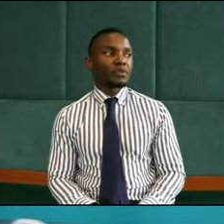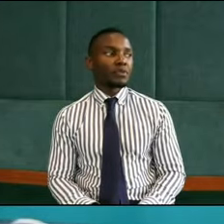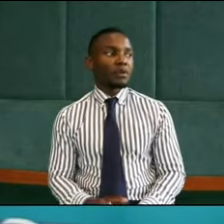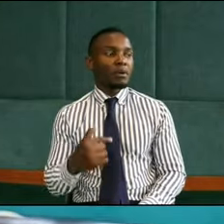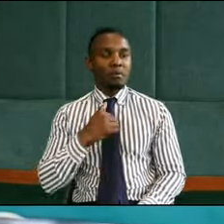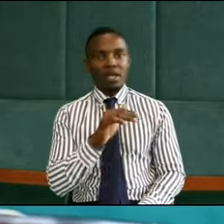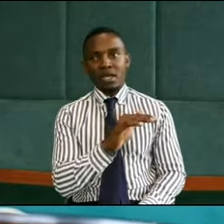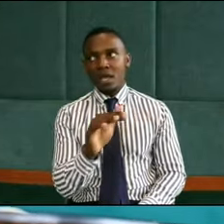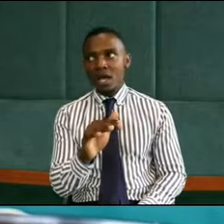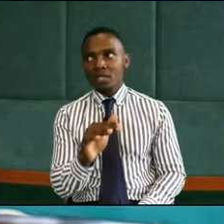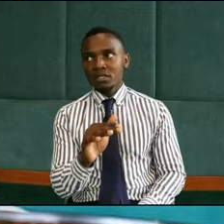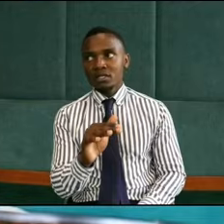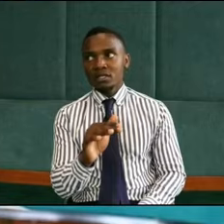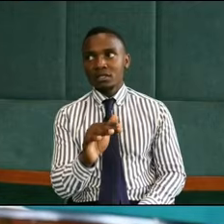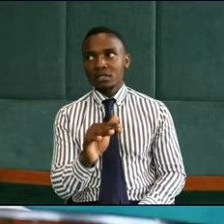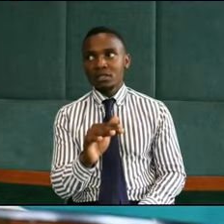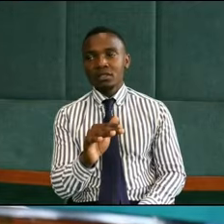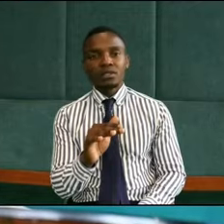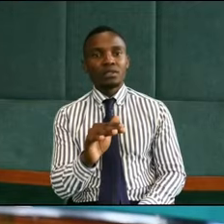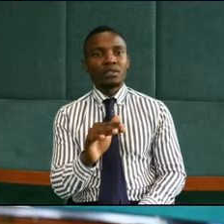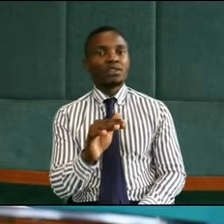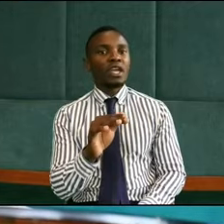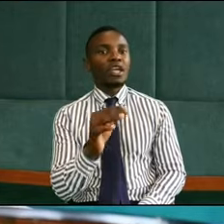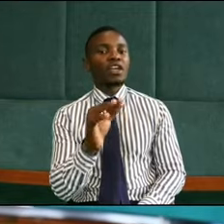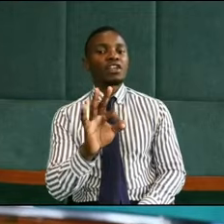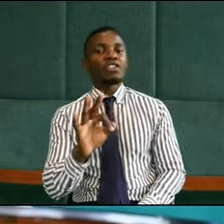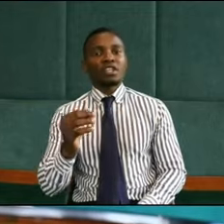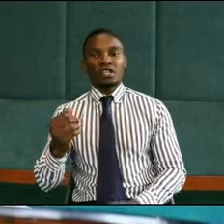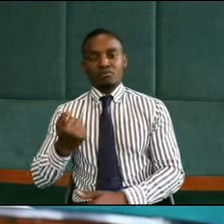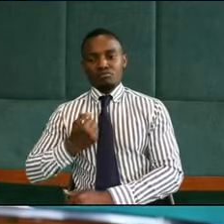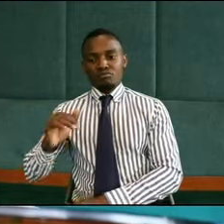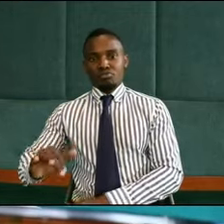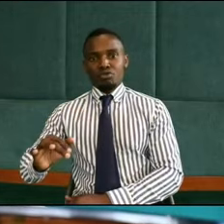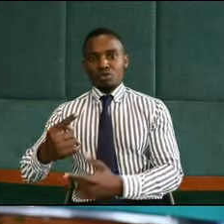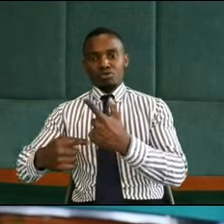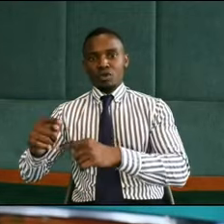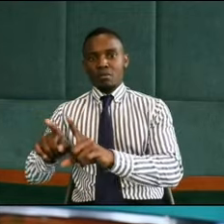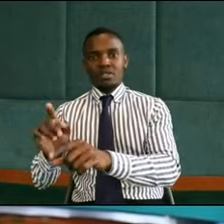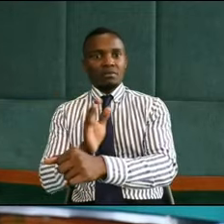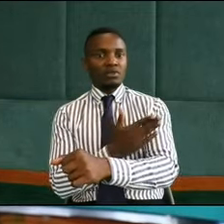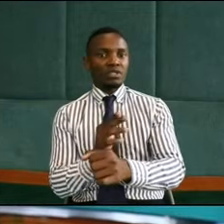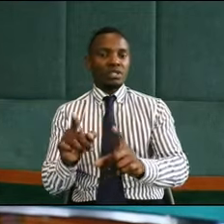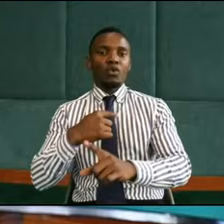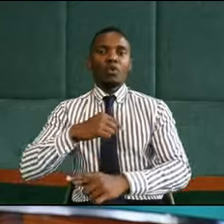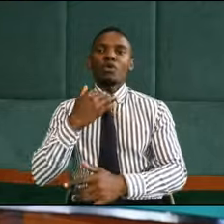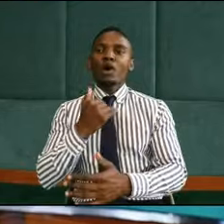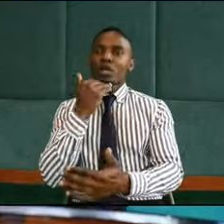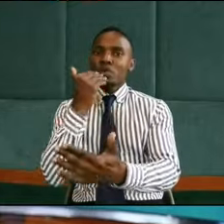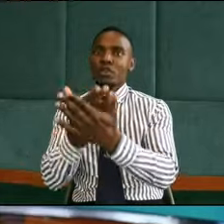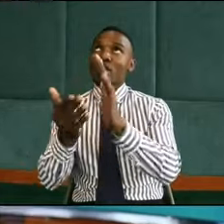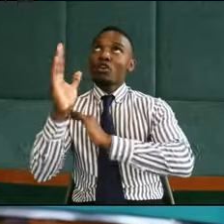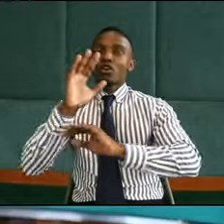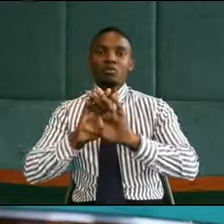As I ask the two daughters or three daughters to come and sing a song, we just want to say thank you to God.